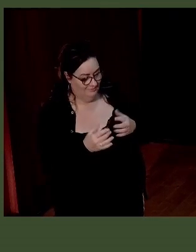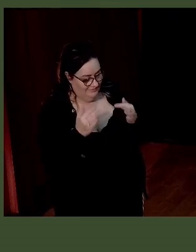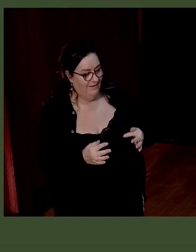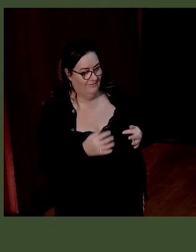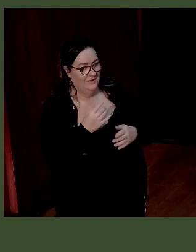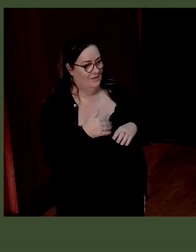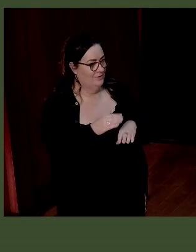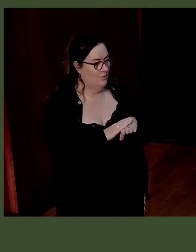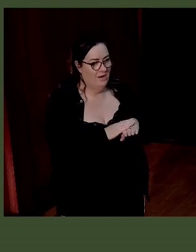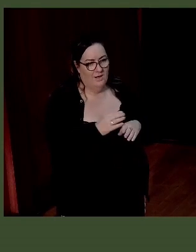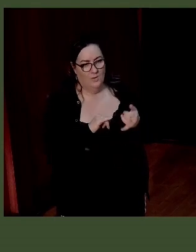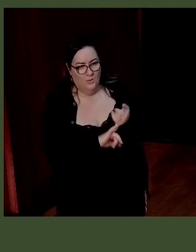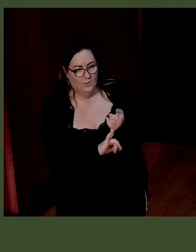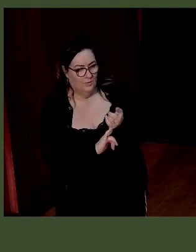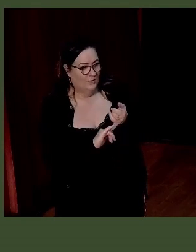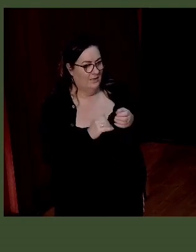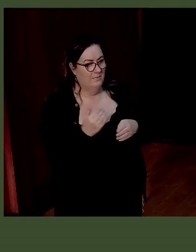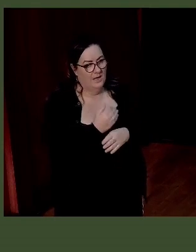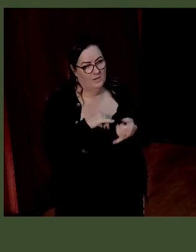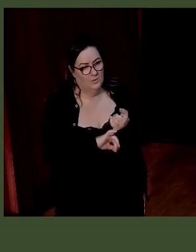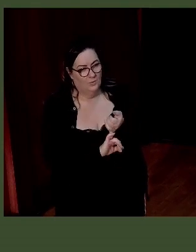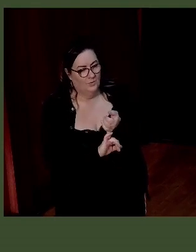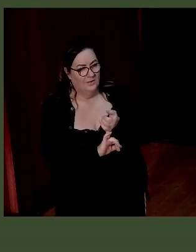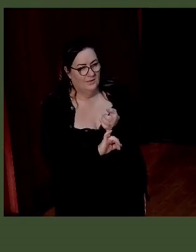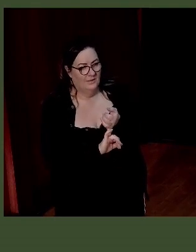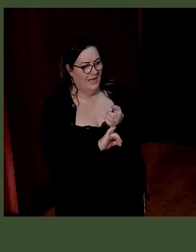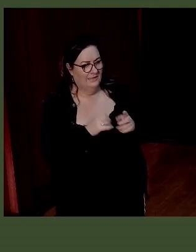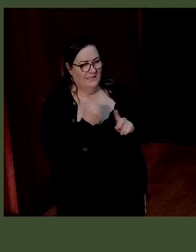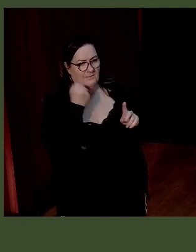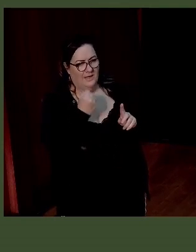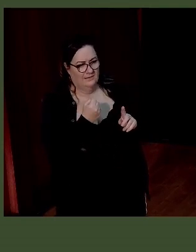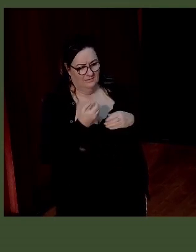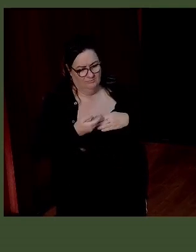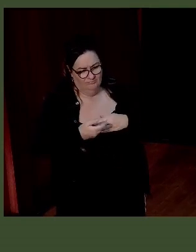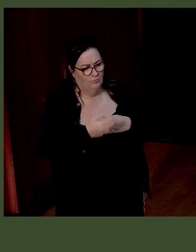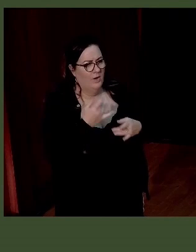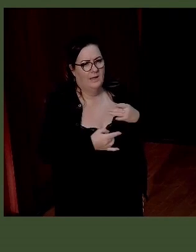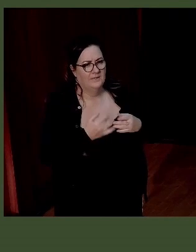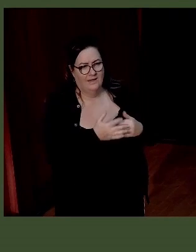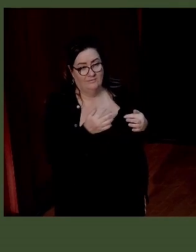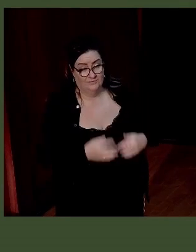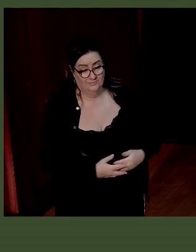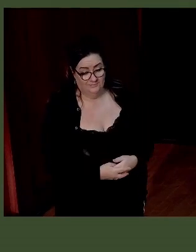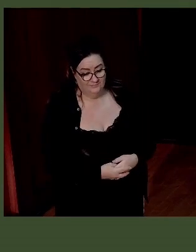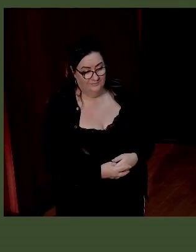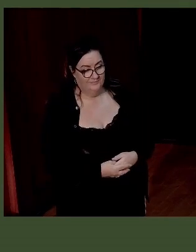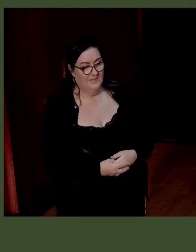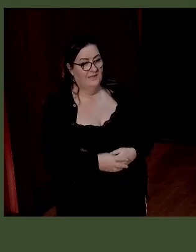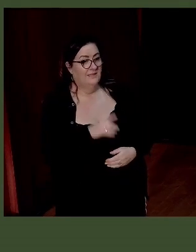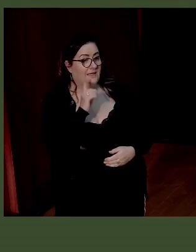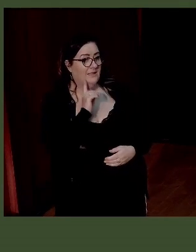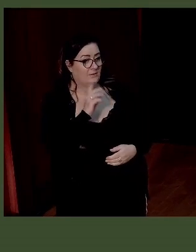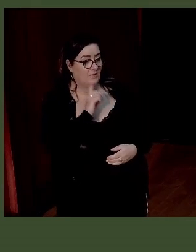why, where, to whom, and by whom, and what were the impacts and legacies. How these gendered